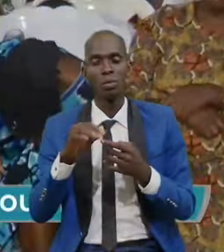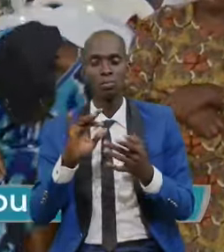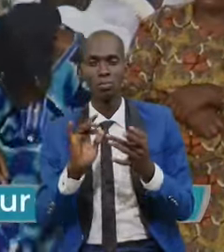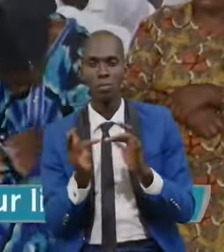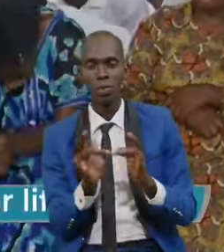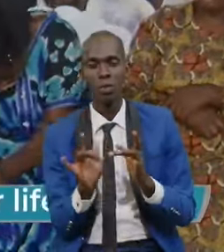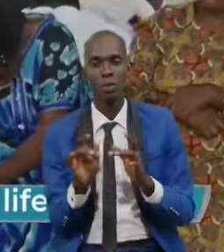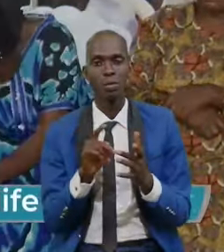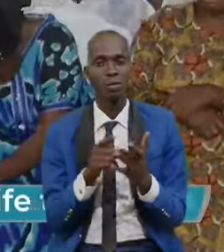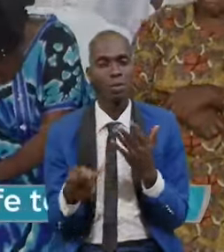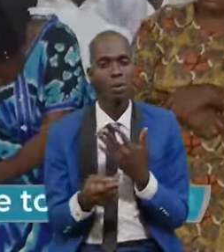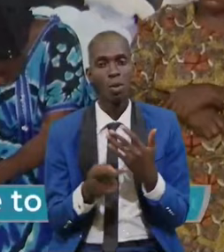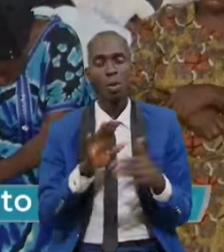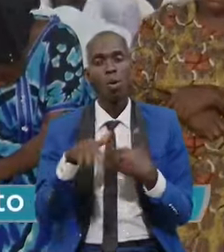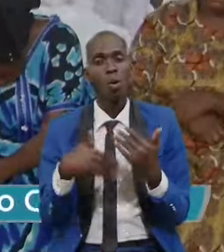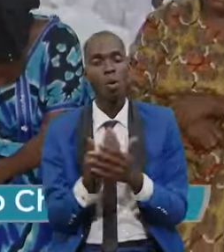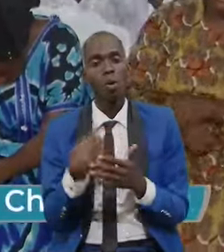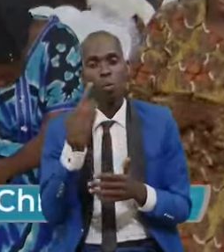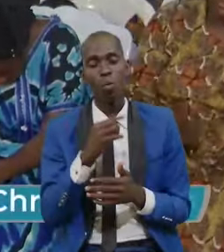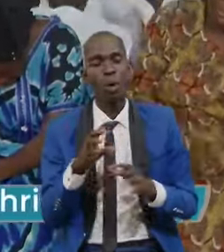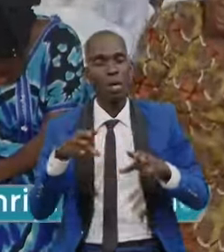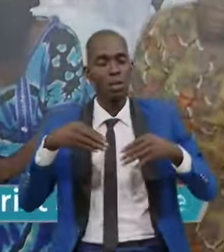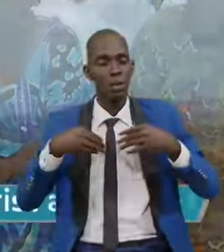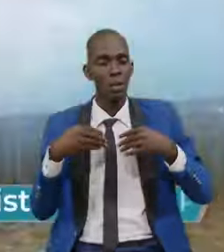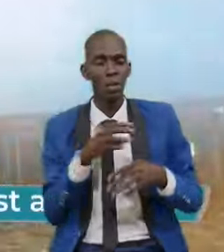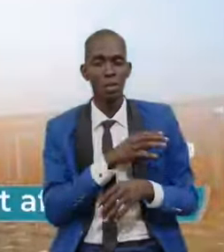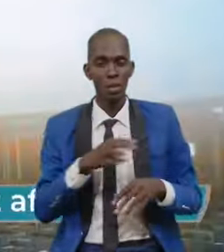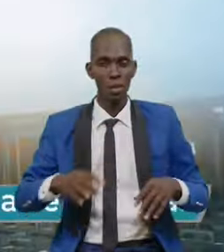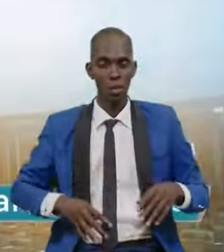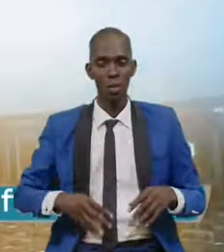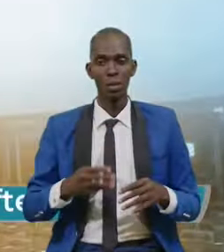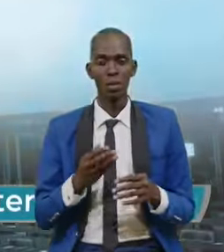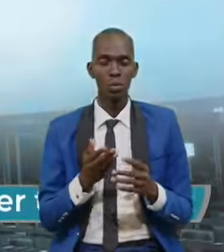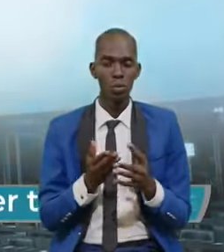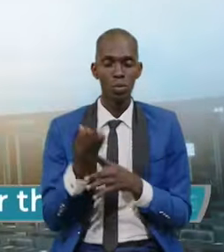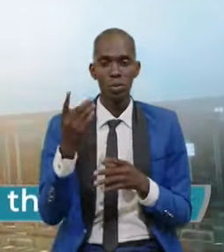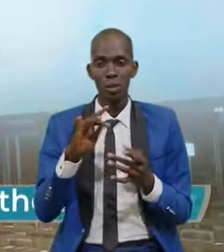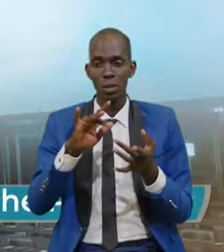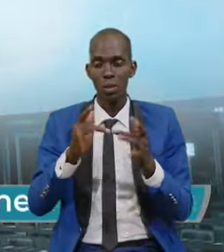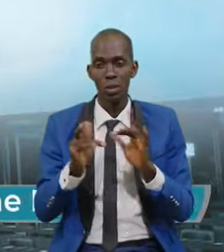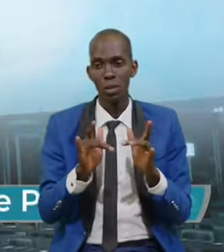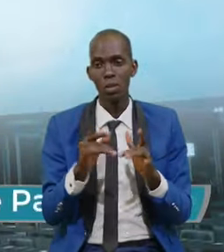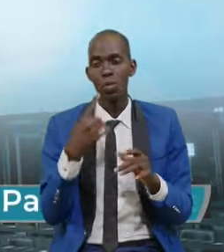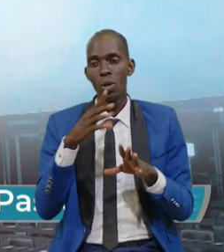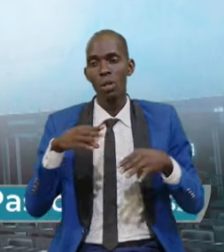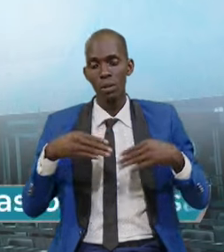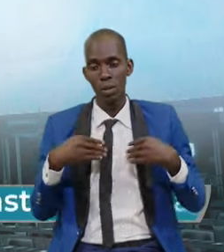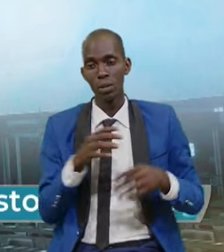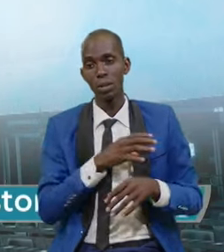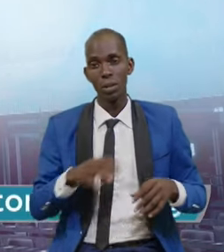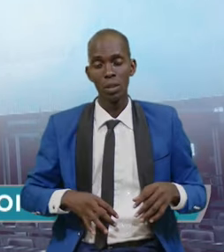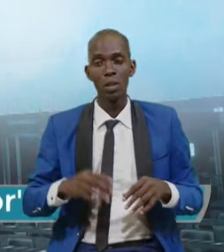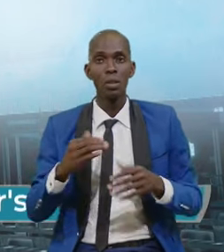those watching online who gave their lives to Christ on Sunday, 5th November